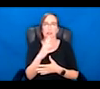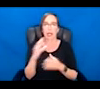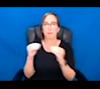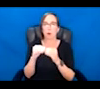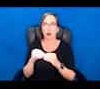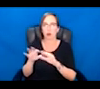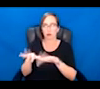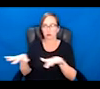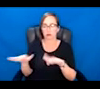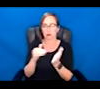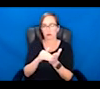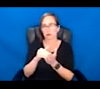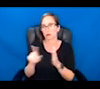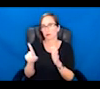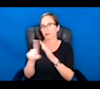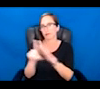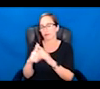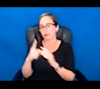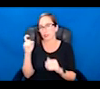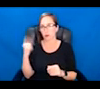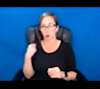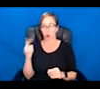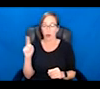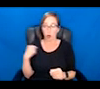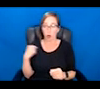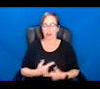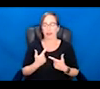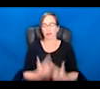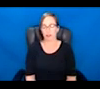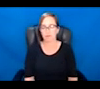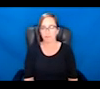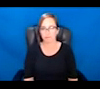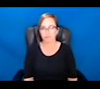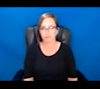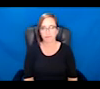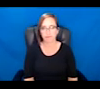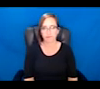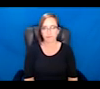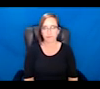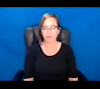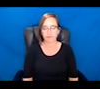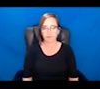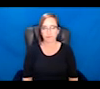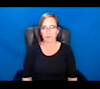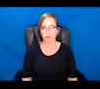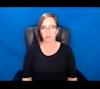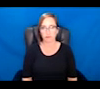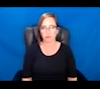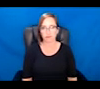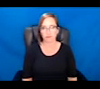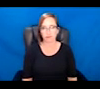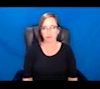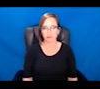live and because of the conditions we're subjected to. So as we think about even as